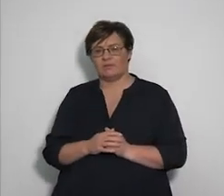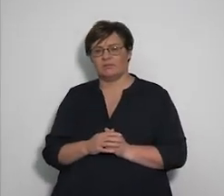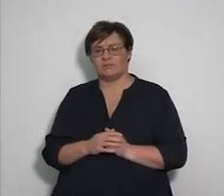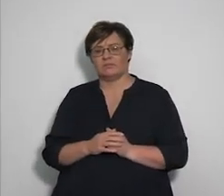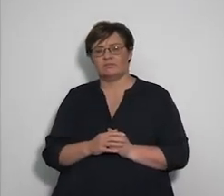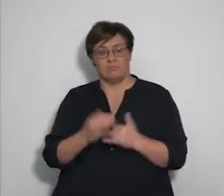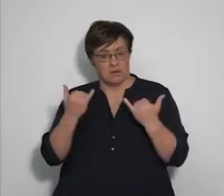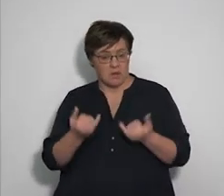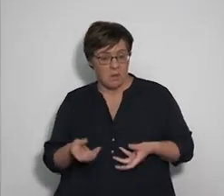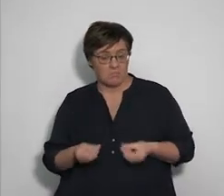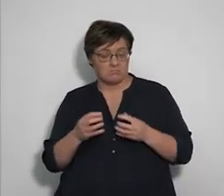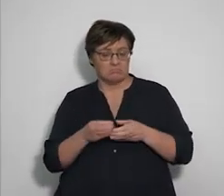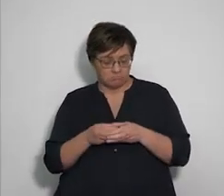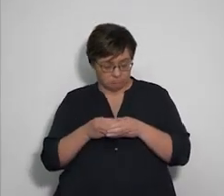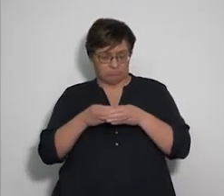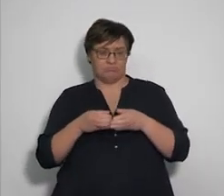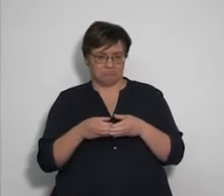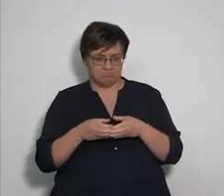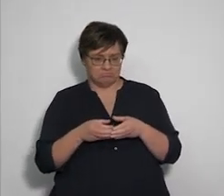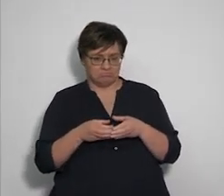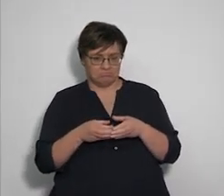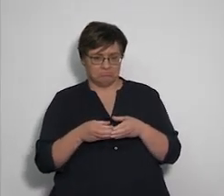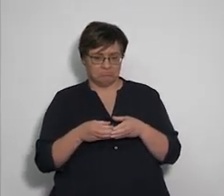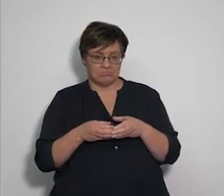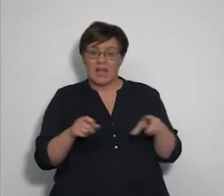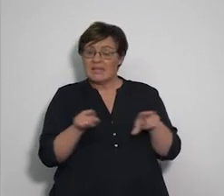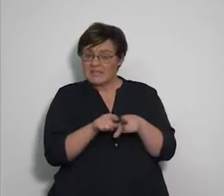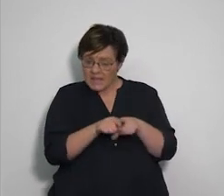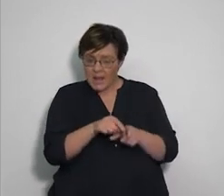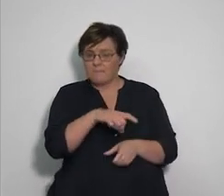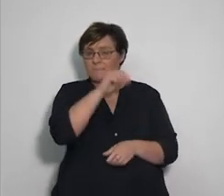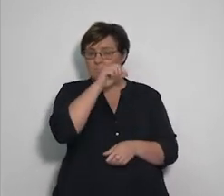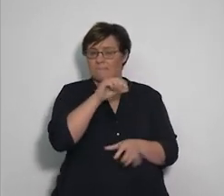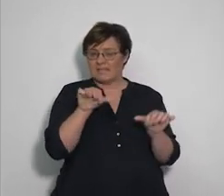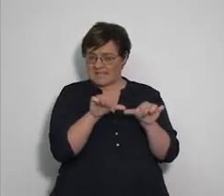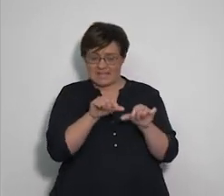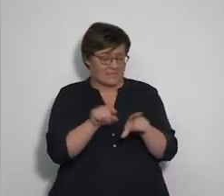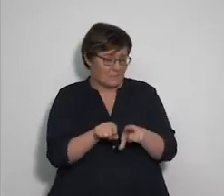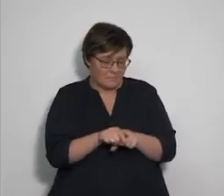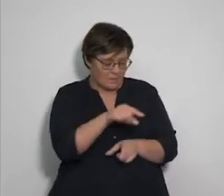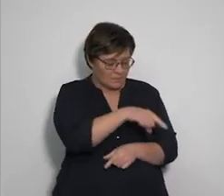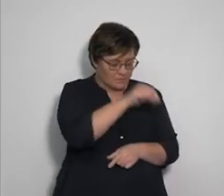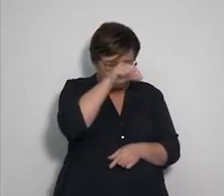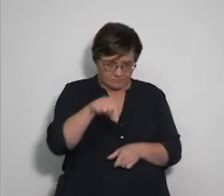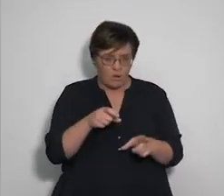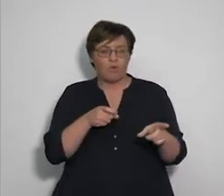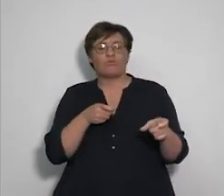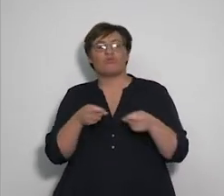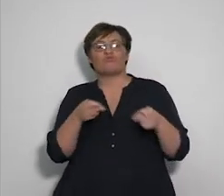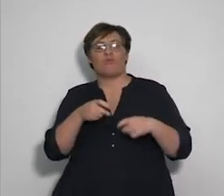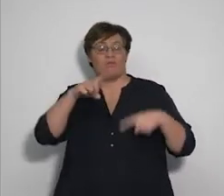hours and we take another sample. Same unit area, same size, that